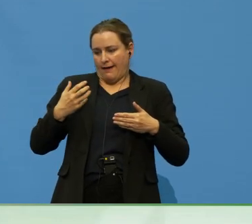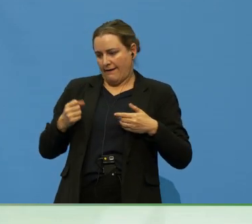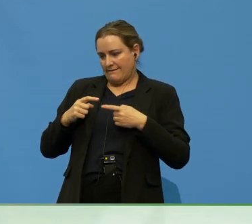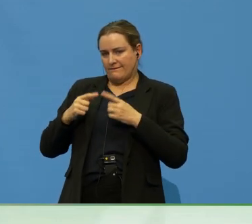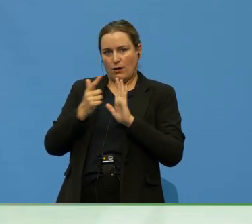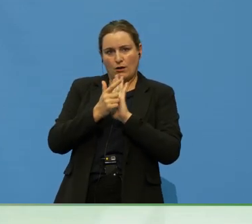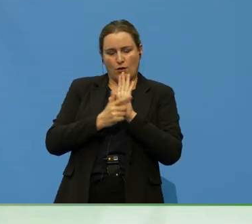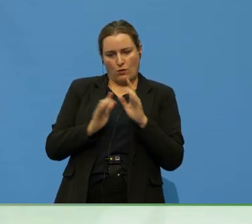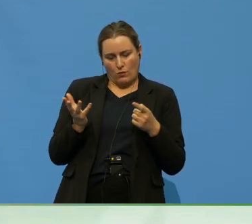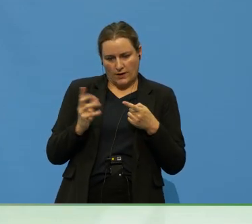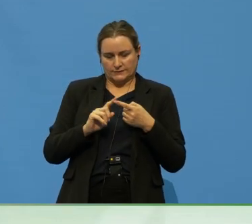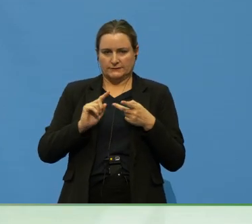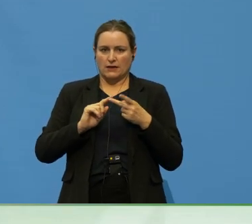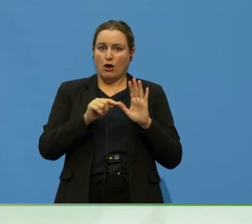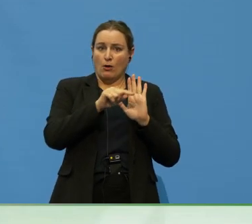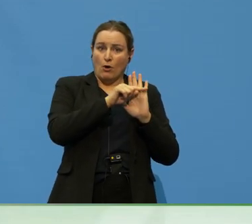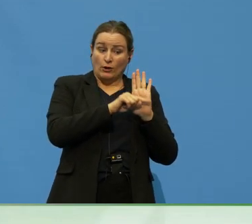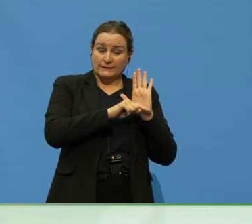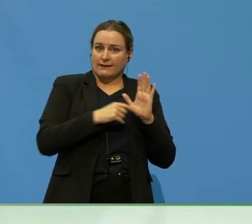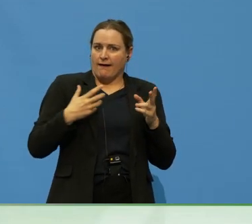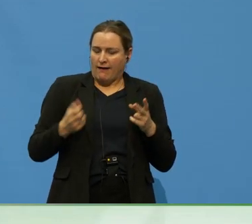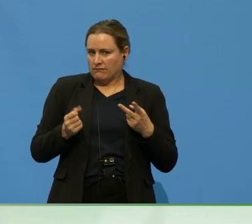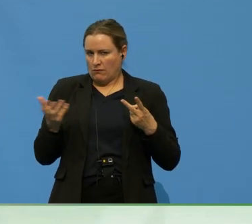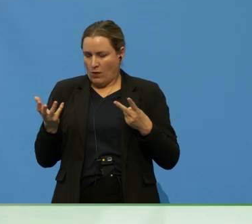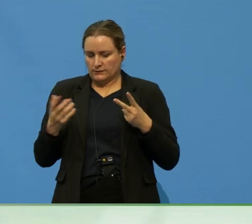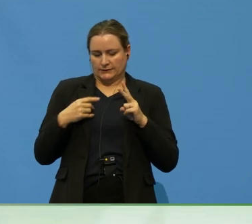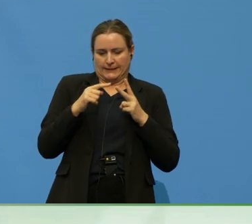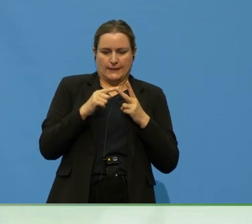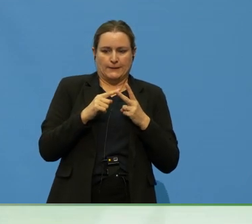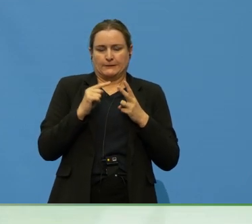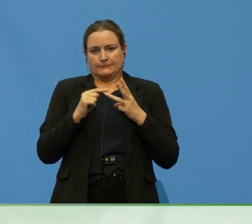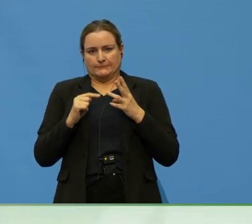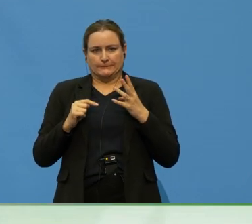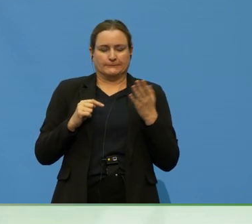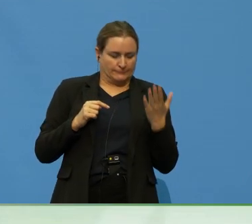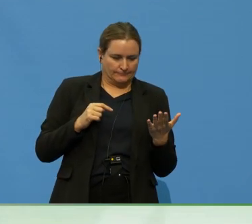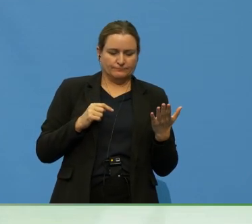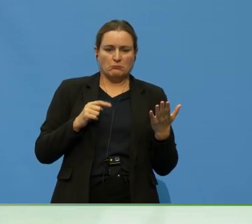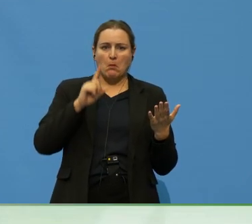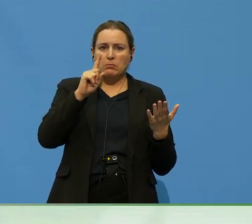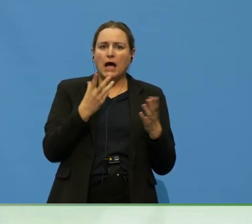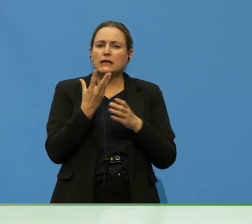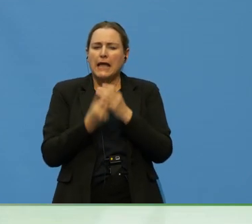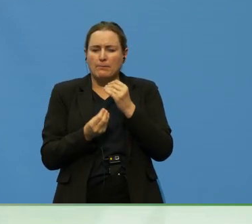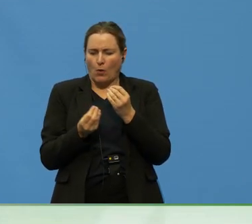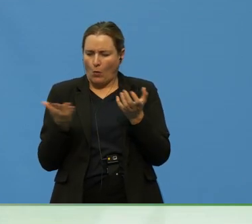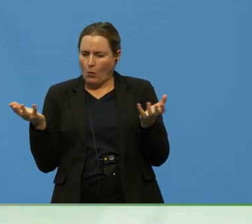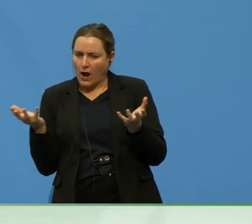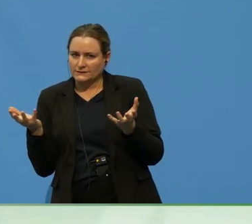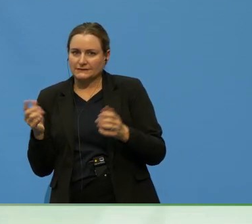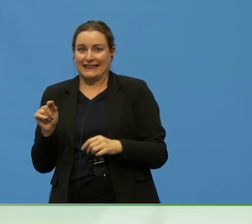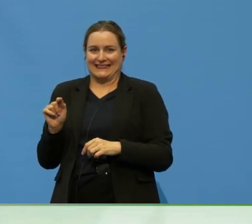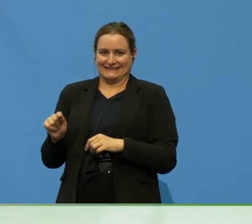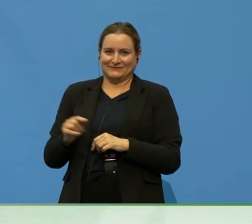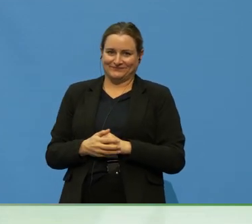you have in your current toolkit. And so how are you going to, what gaps exist? I actually want to lean into the nothing without us